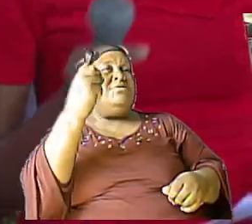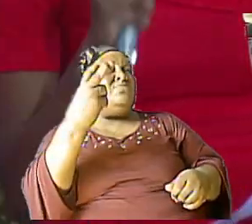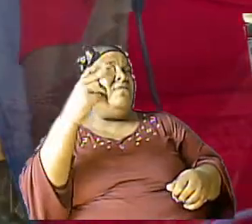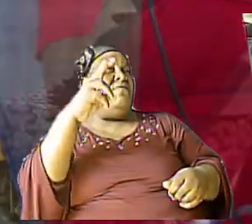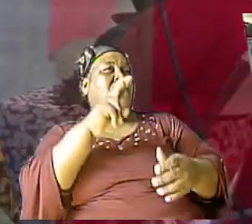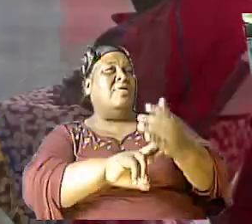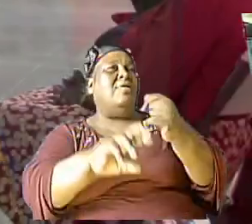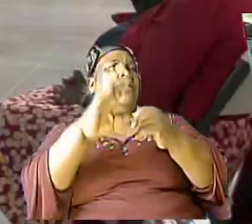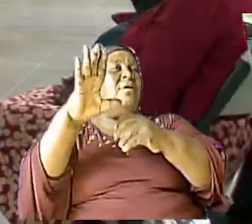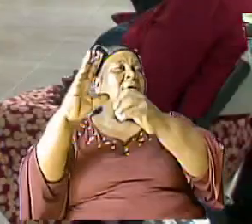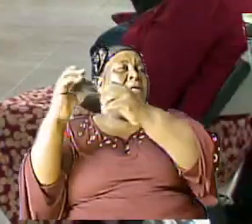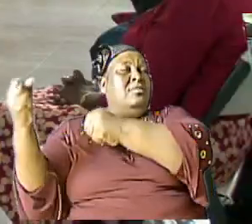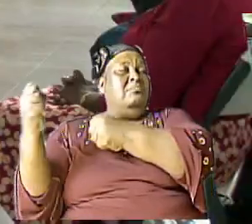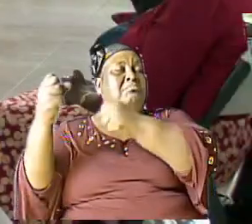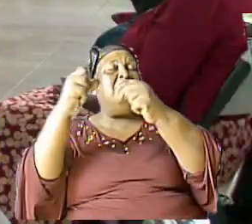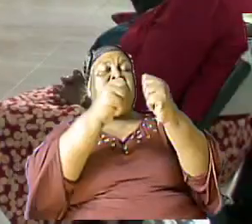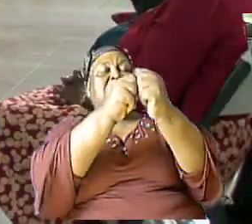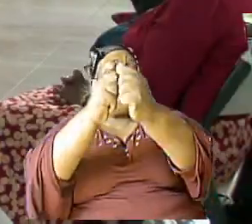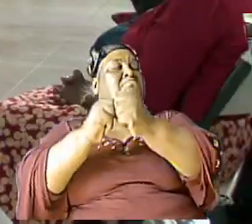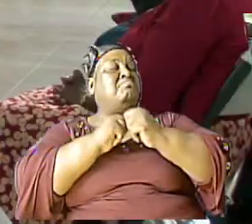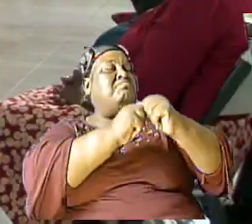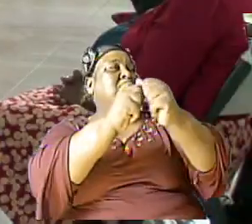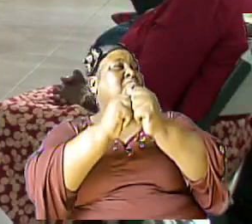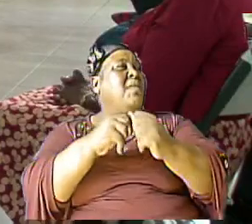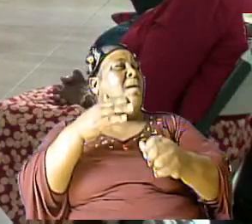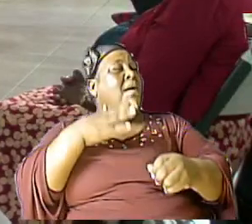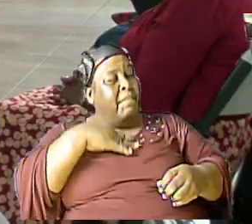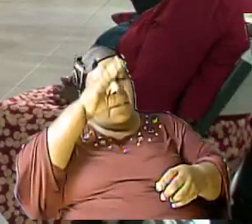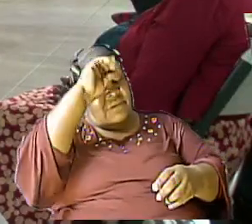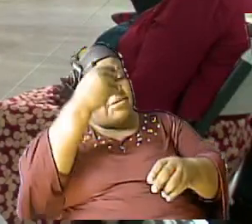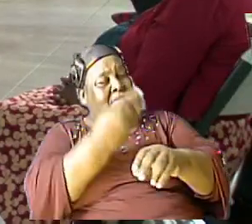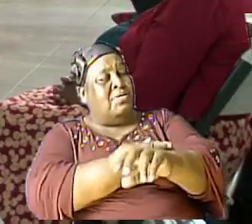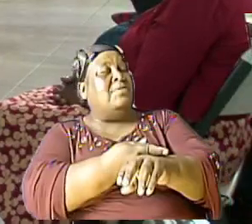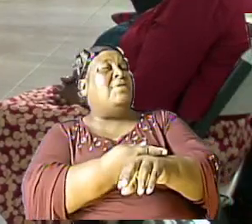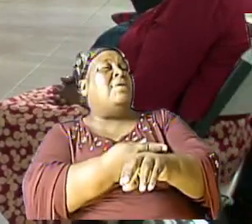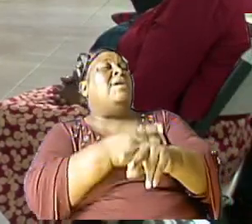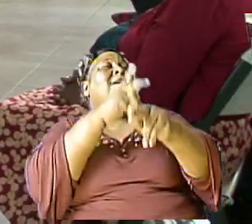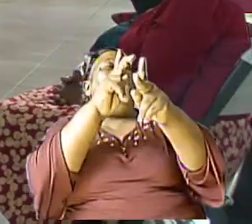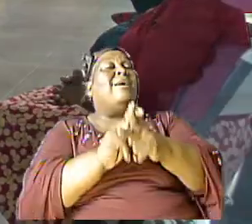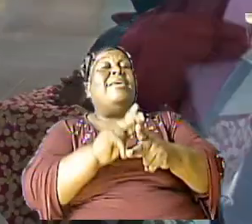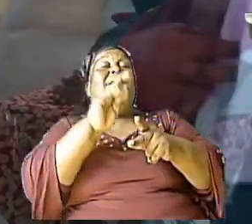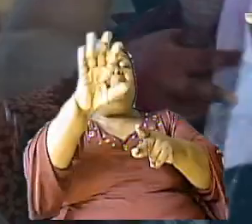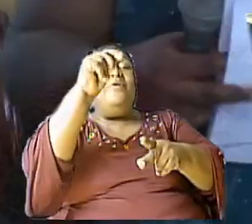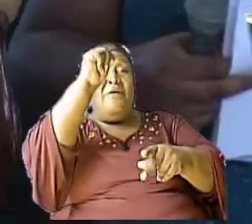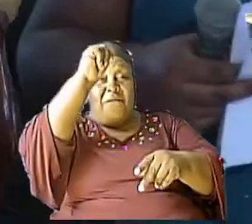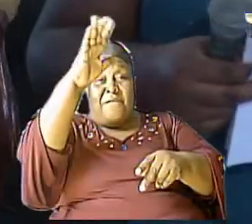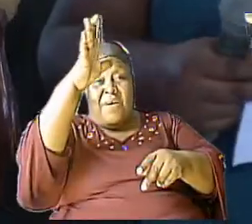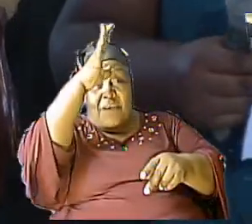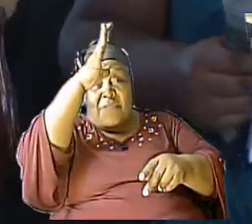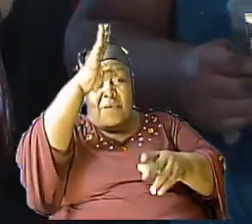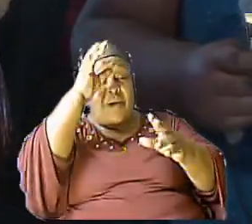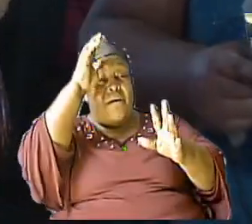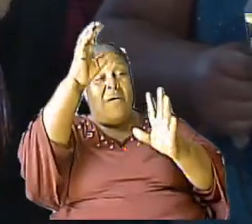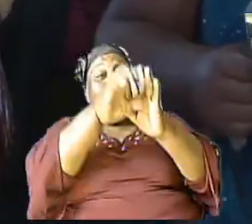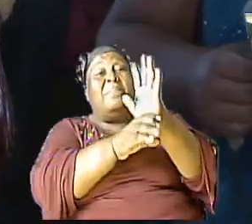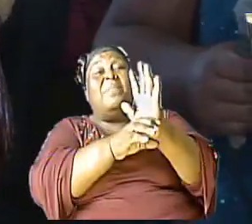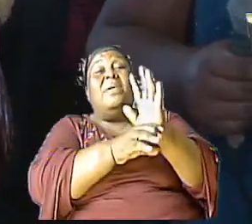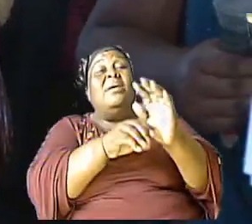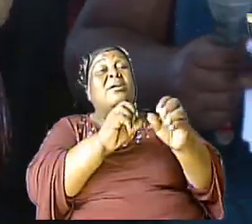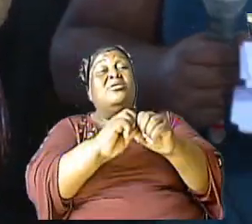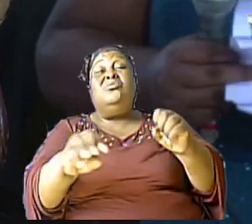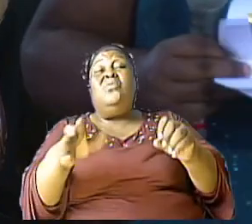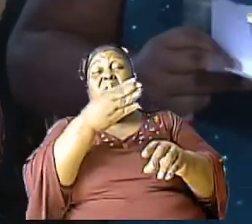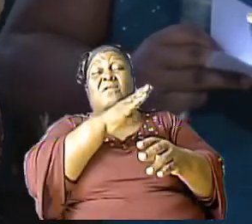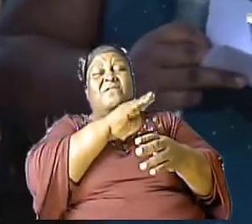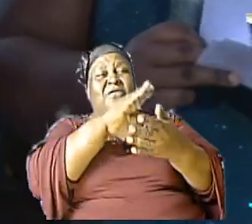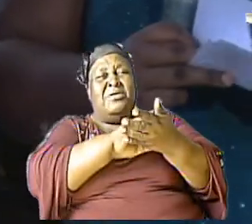5. Stronger together. My son, keep your father's command and do not